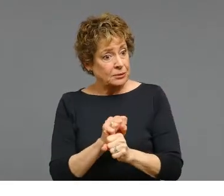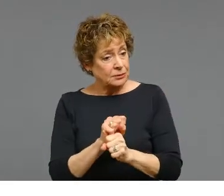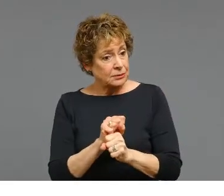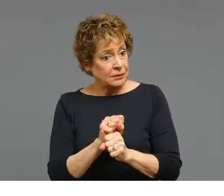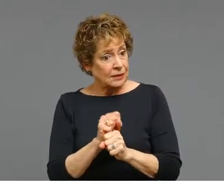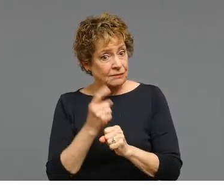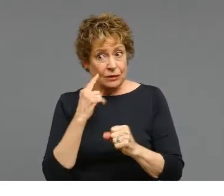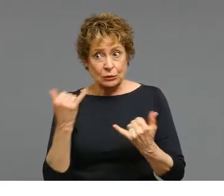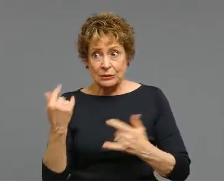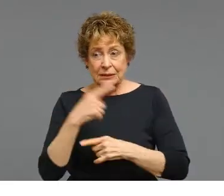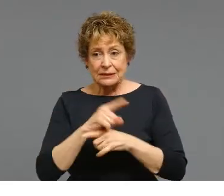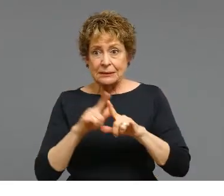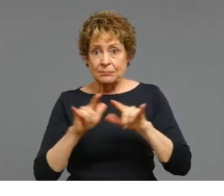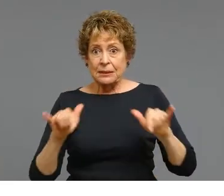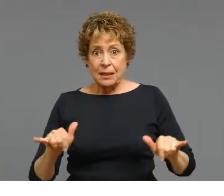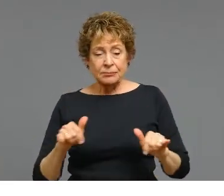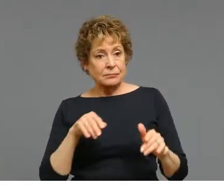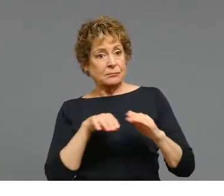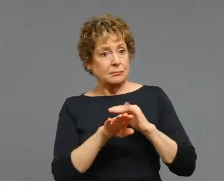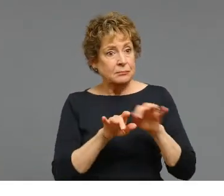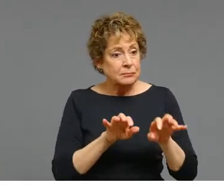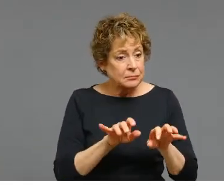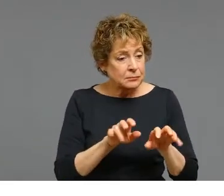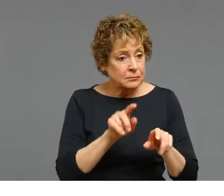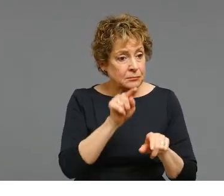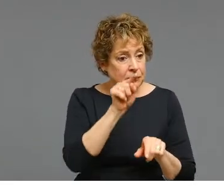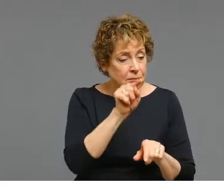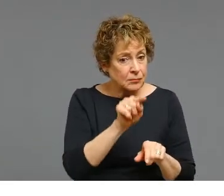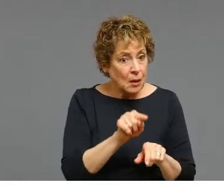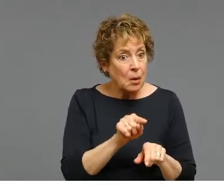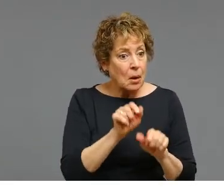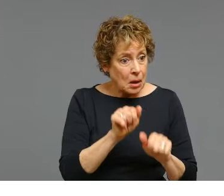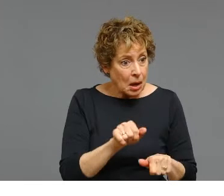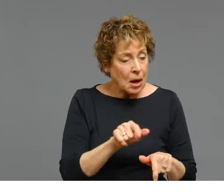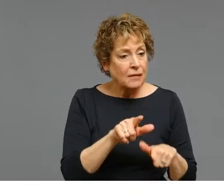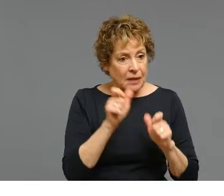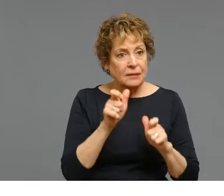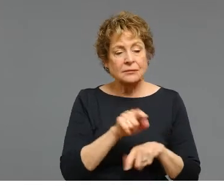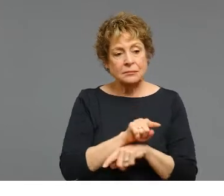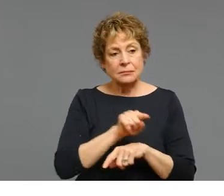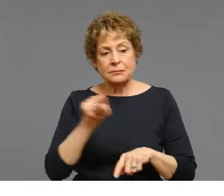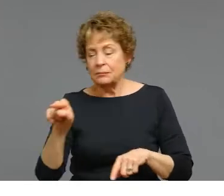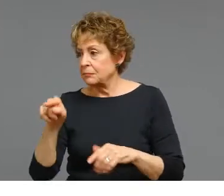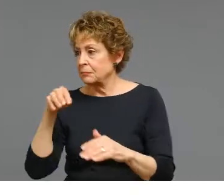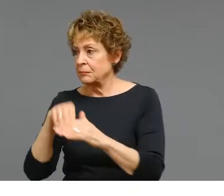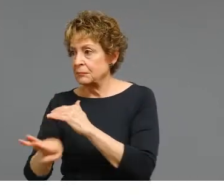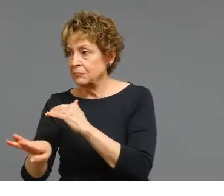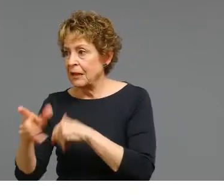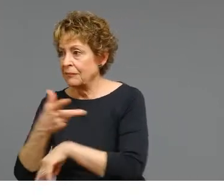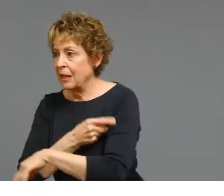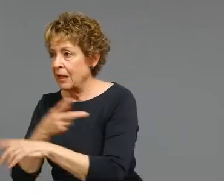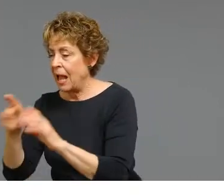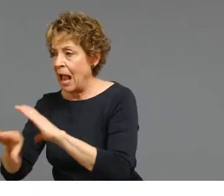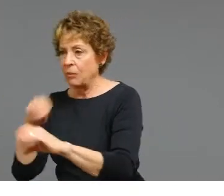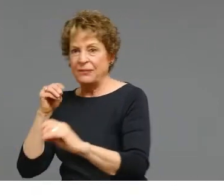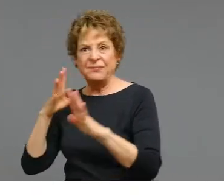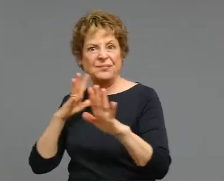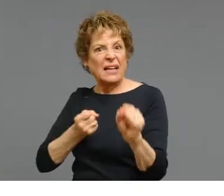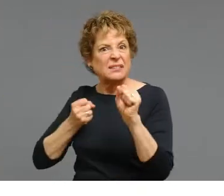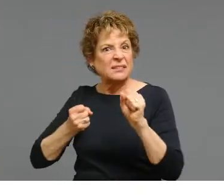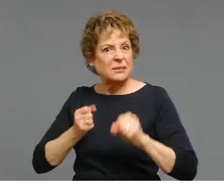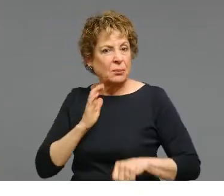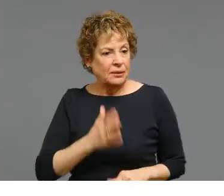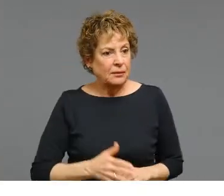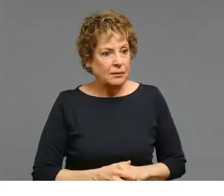available. That is encouraged for faster visits and more efficient visits, but we can get you in and out